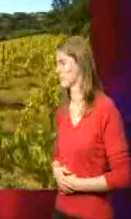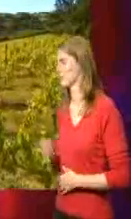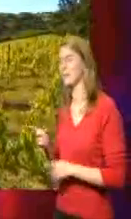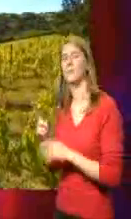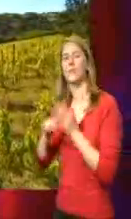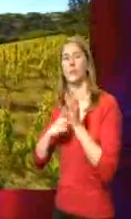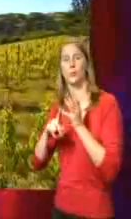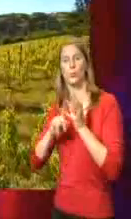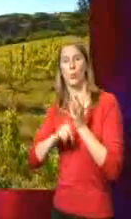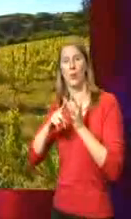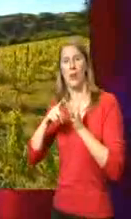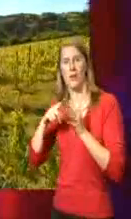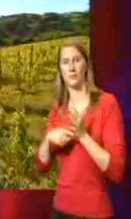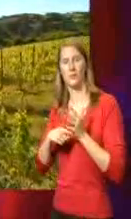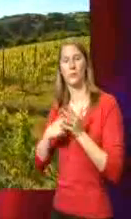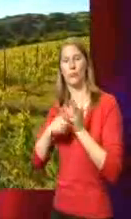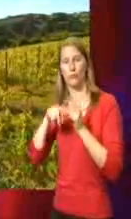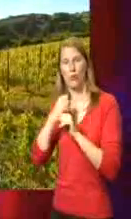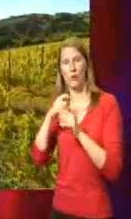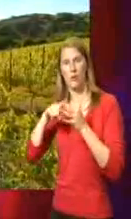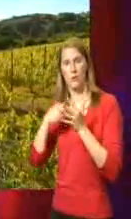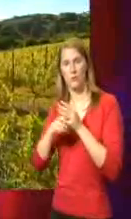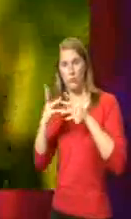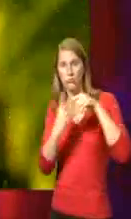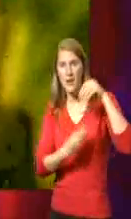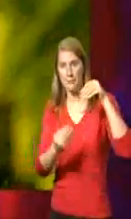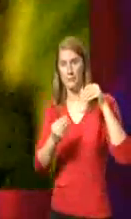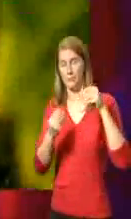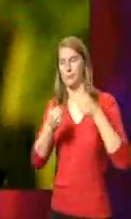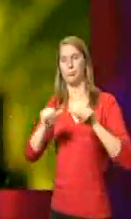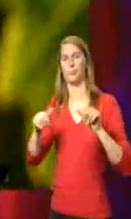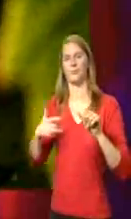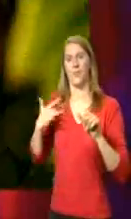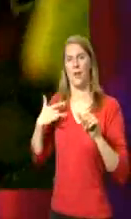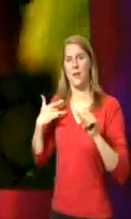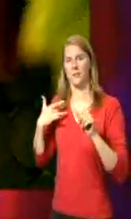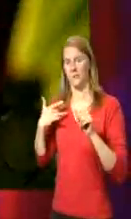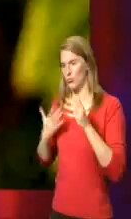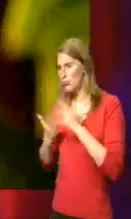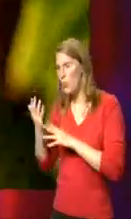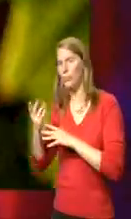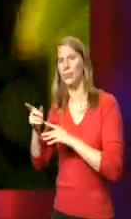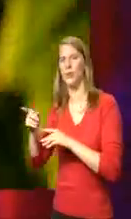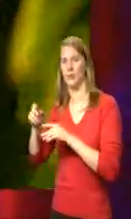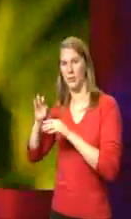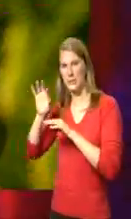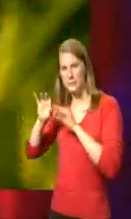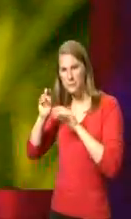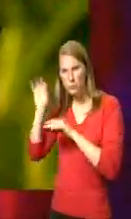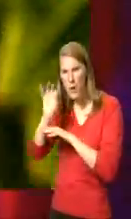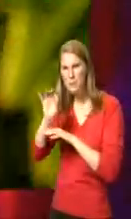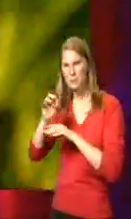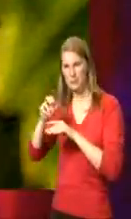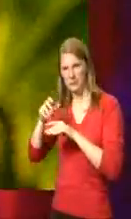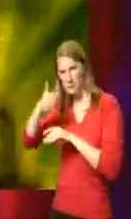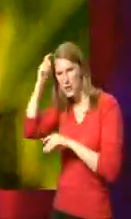Roger's grapes have survived mildew and pests. They should be about 2 weeks away from picking. For the wine to be its